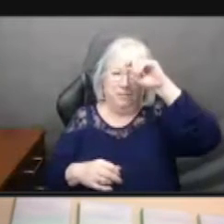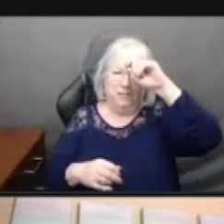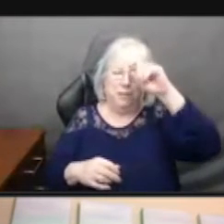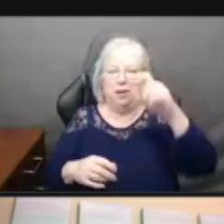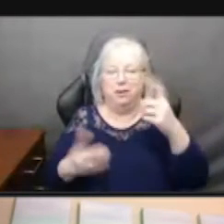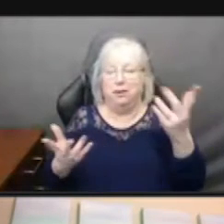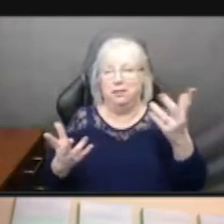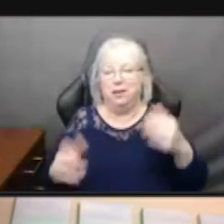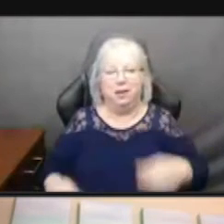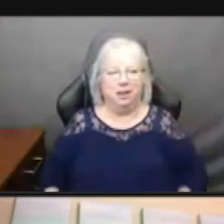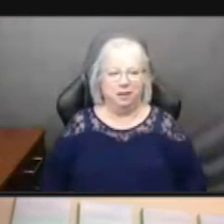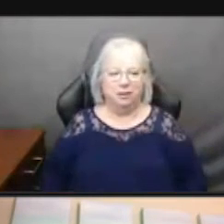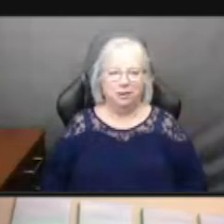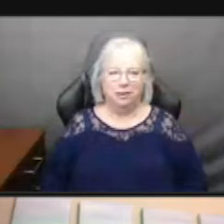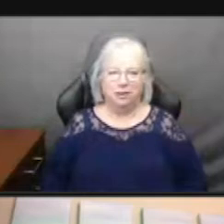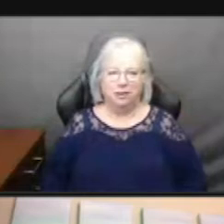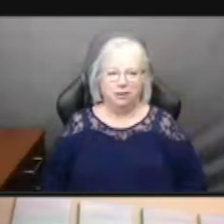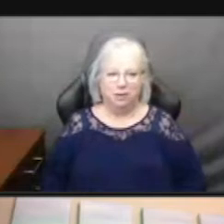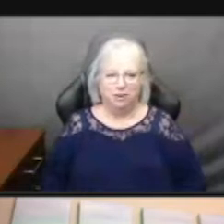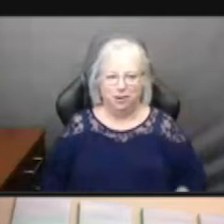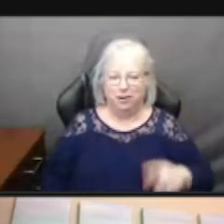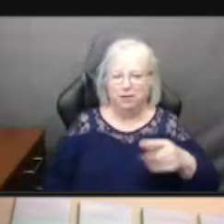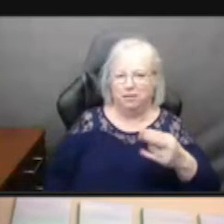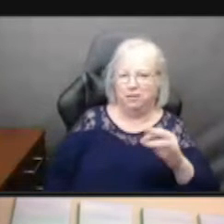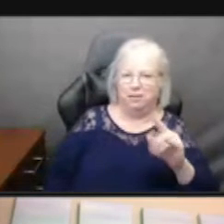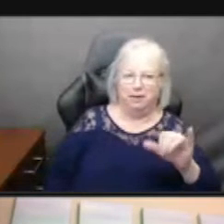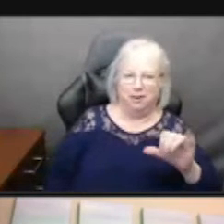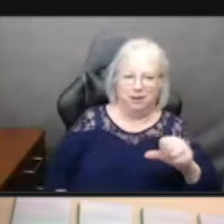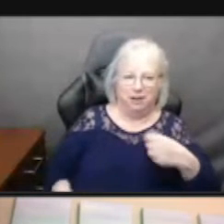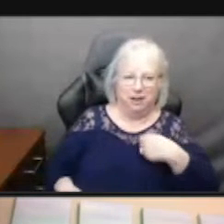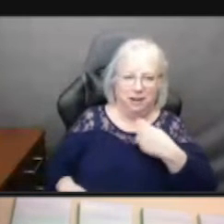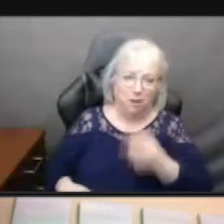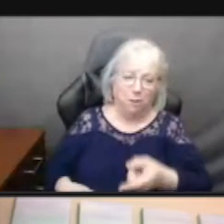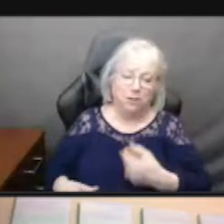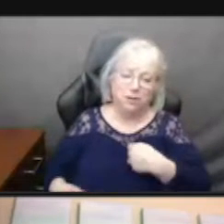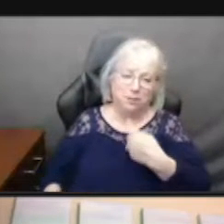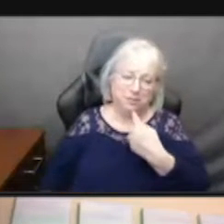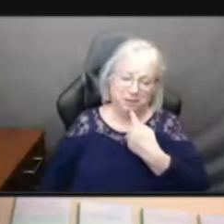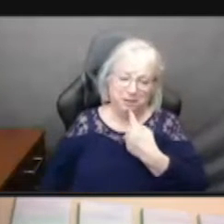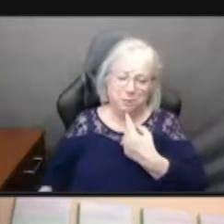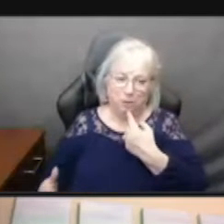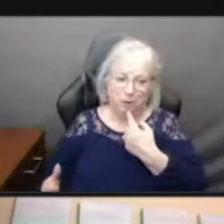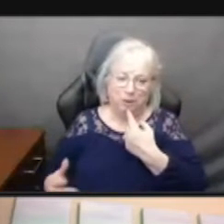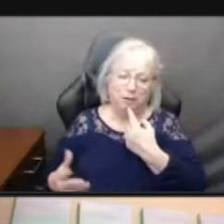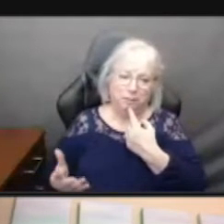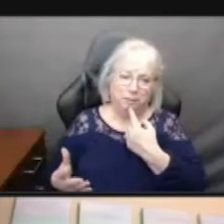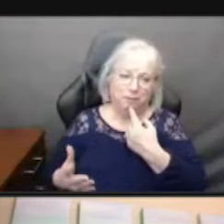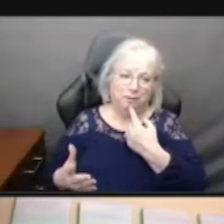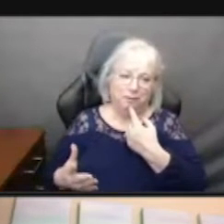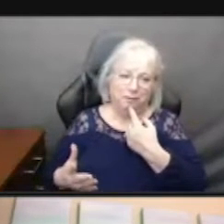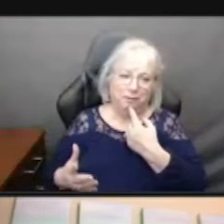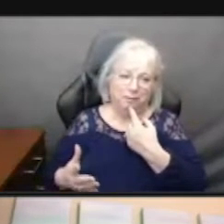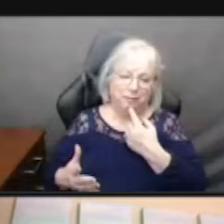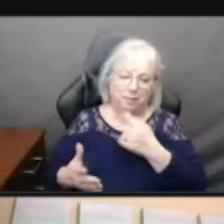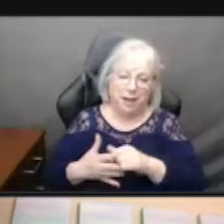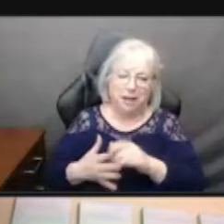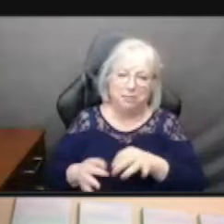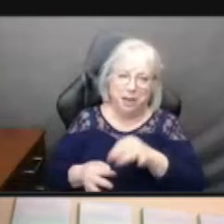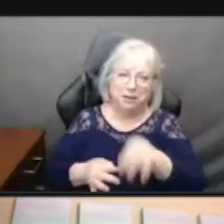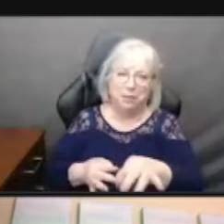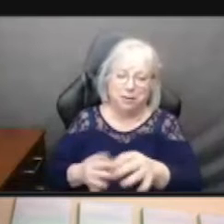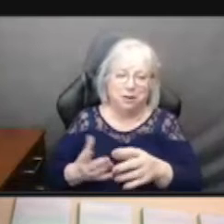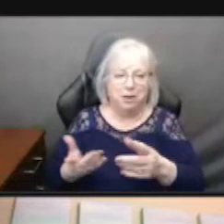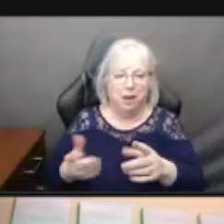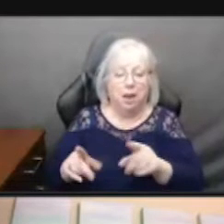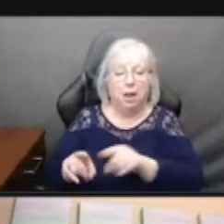Mayor. I agree with you, Director Richardson. I'm disappointed that we couldn't get this passed this time.